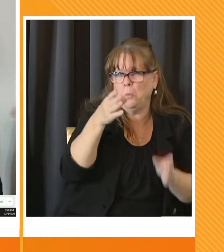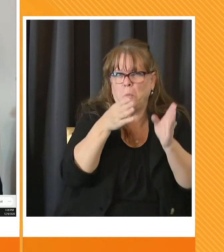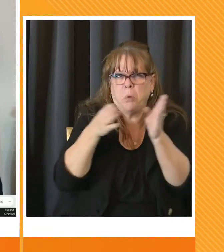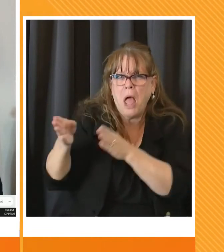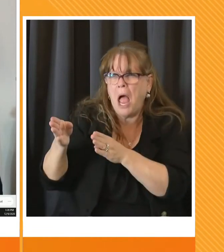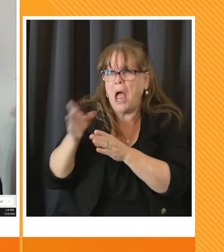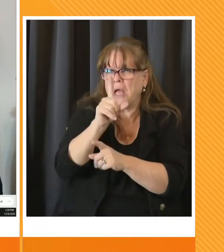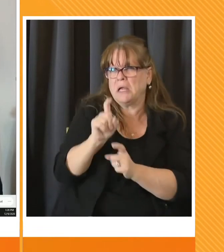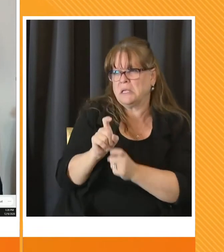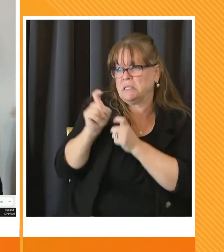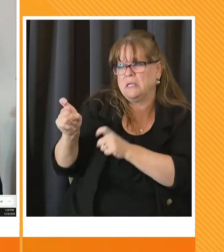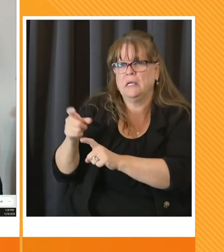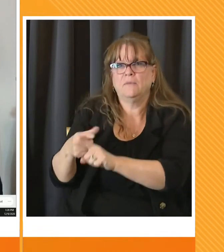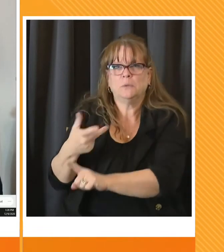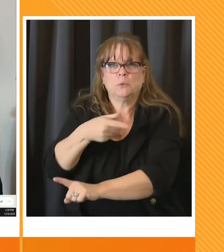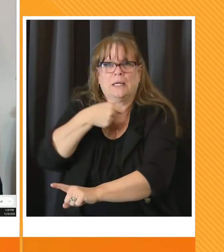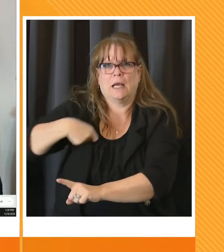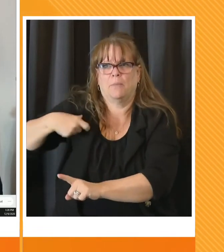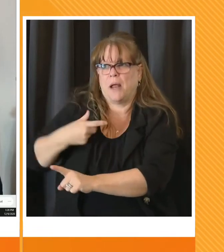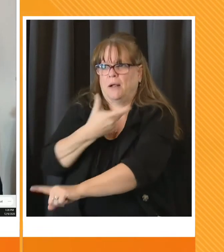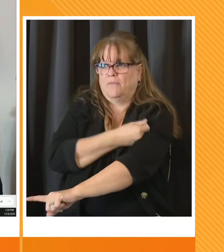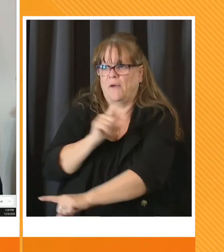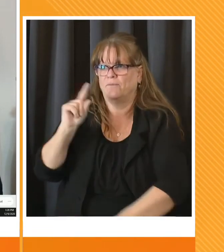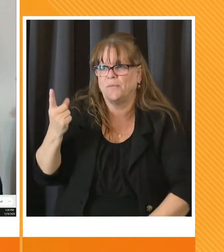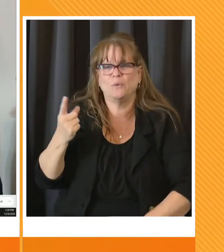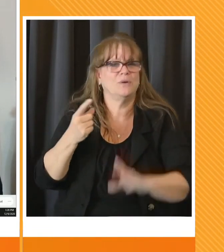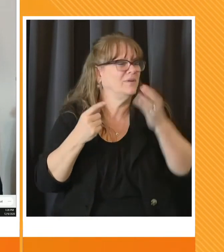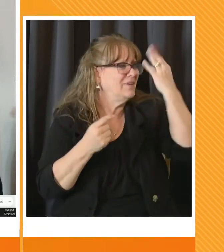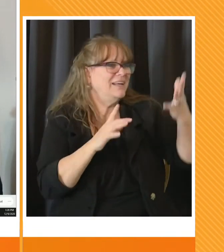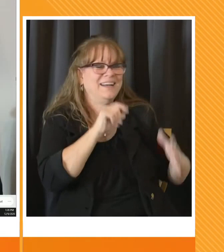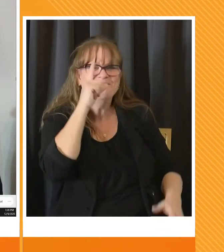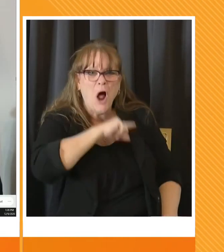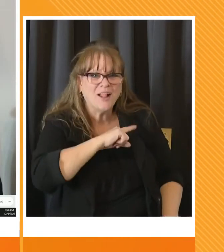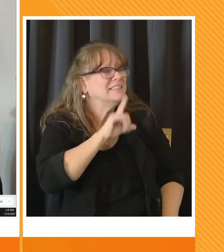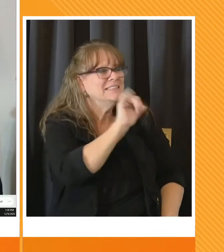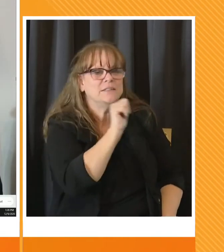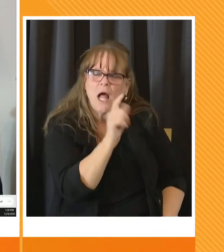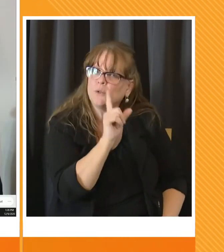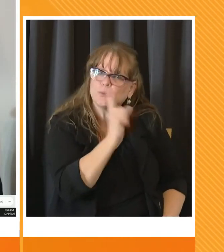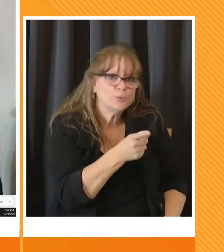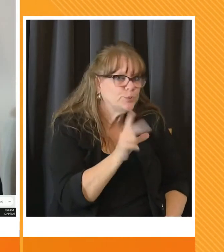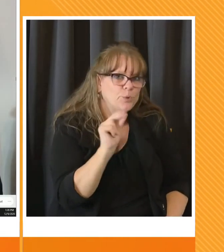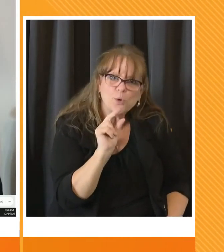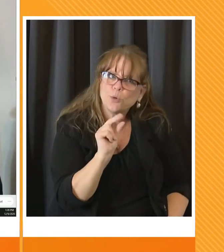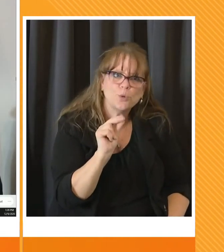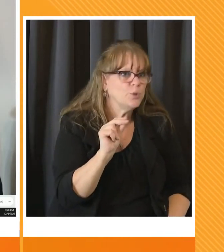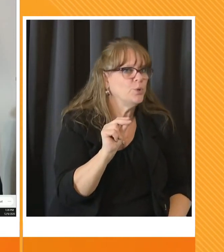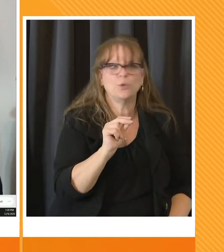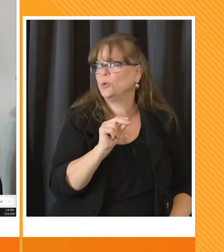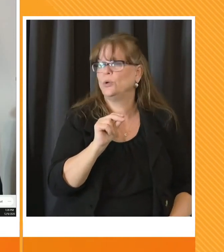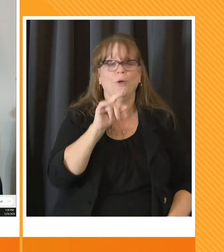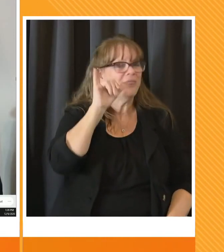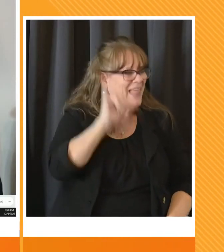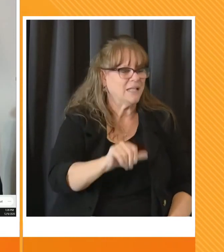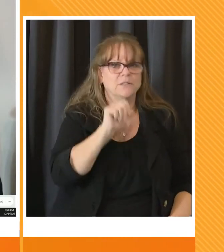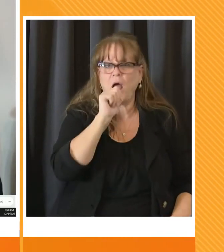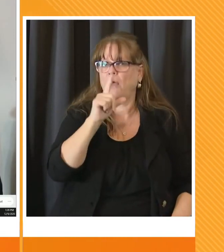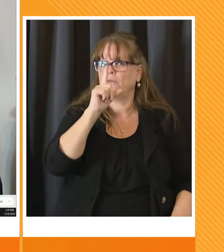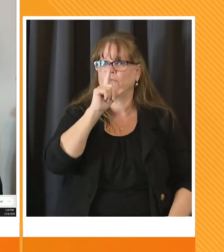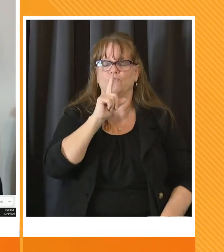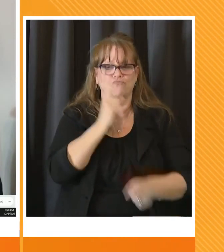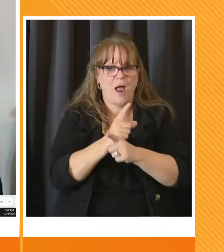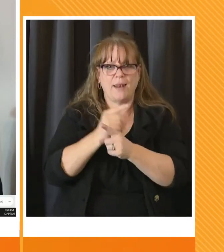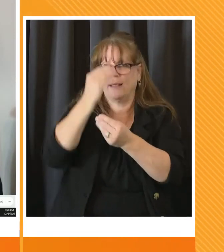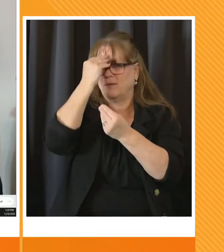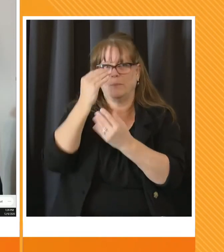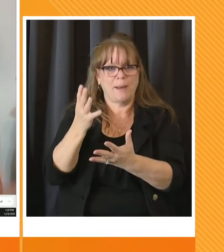we planned to do. It's not what this plan is. People who are at risk, our goal is save lives and the pandemic.